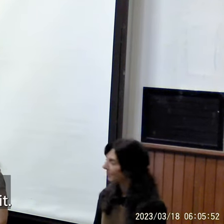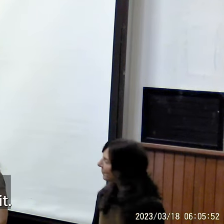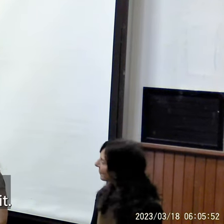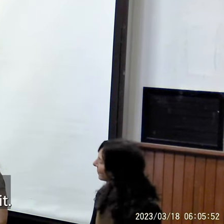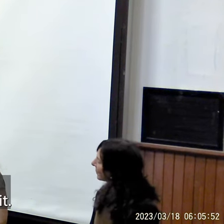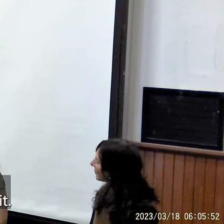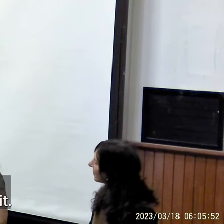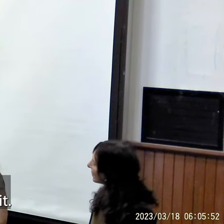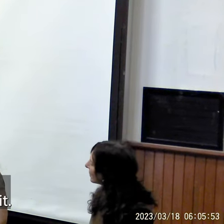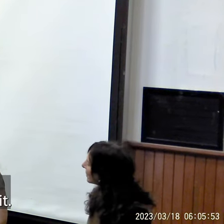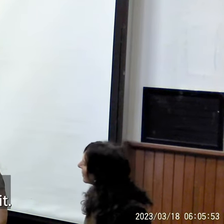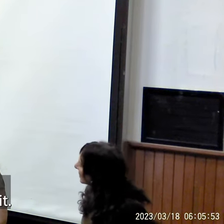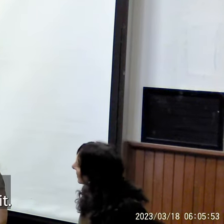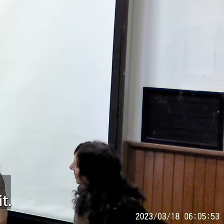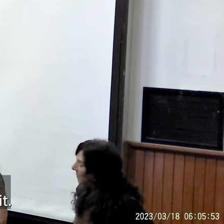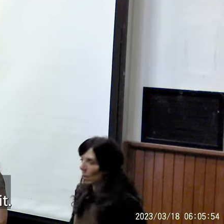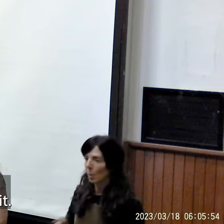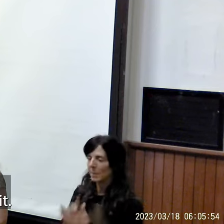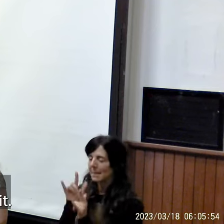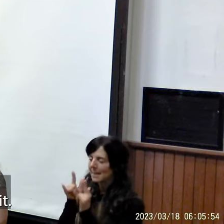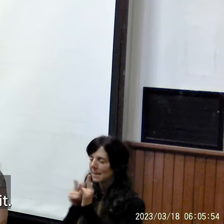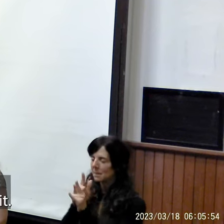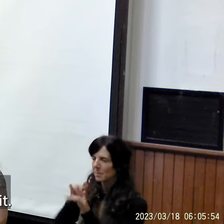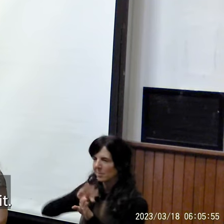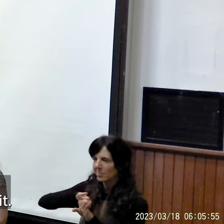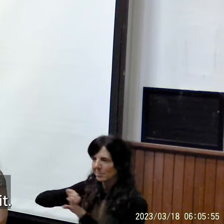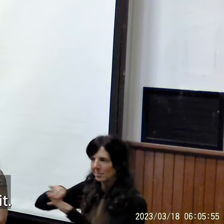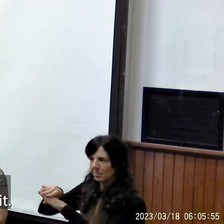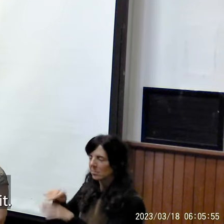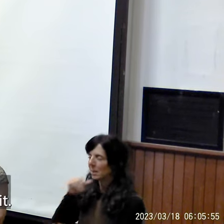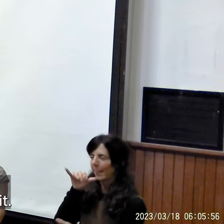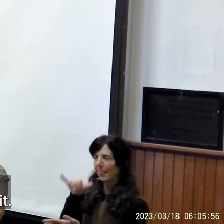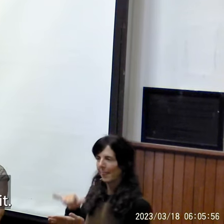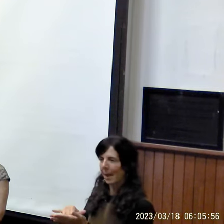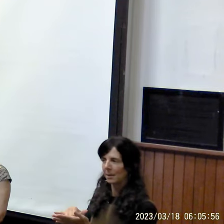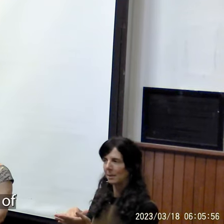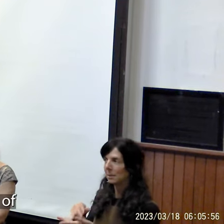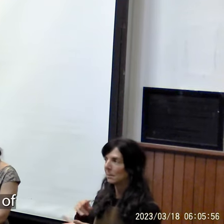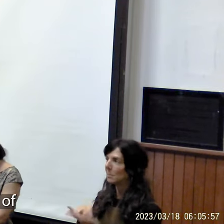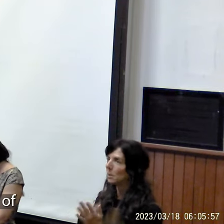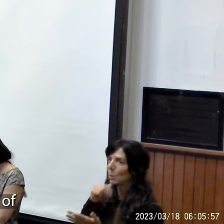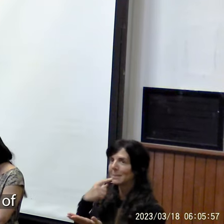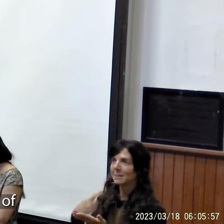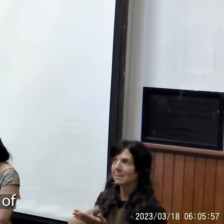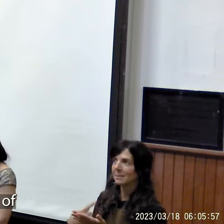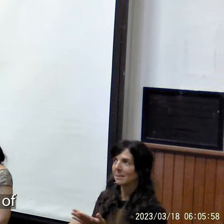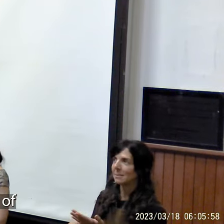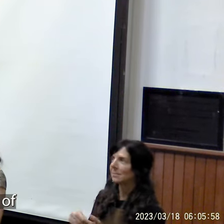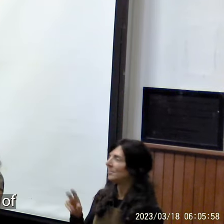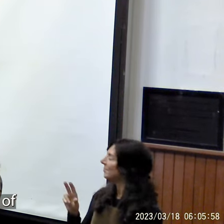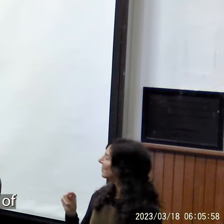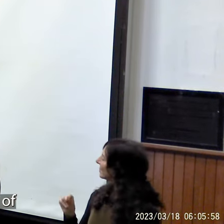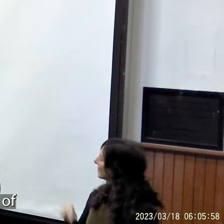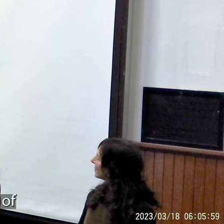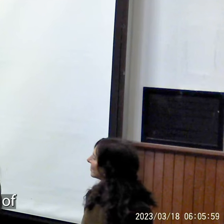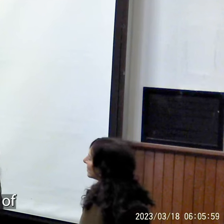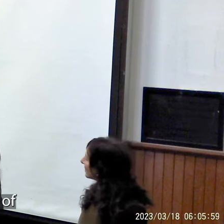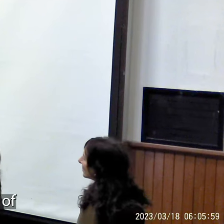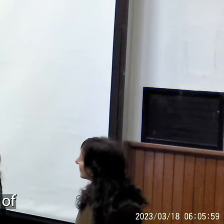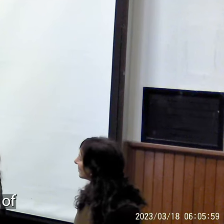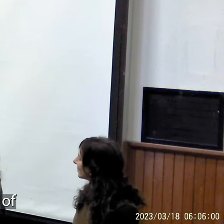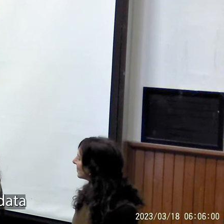not put to one side. It's still there. I feel like people don't talk about it. Yeah. Because of that